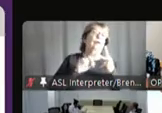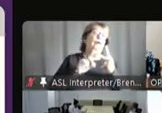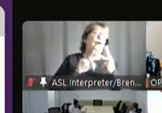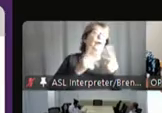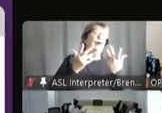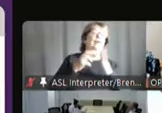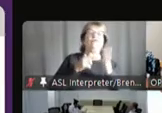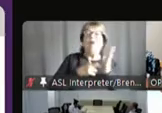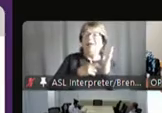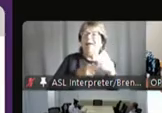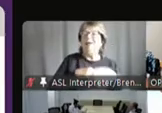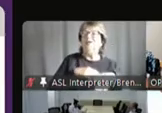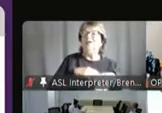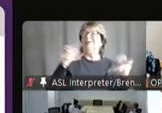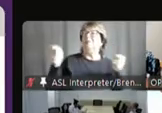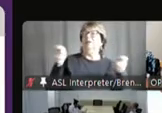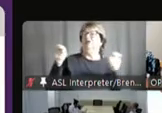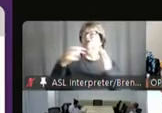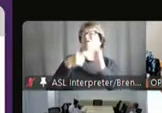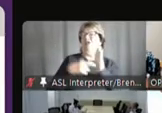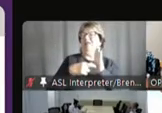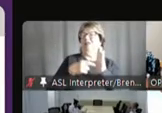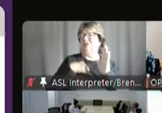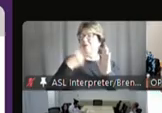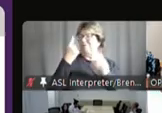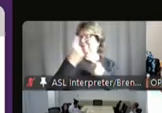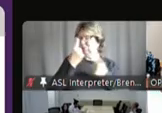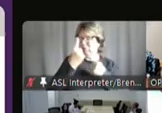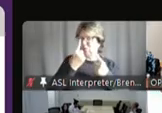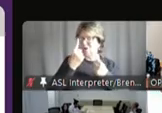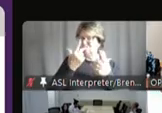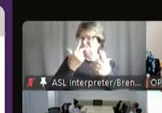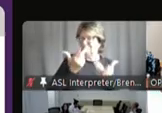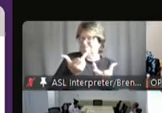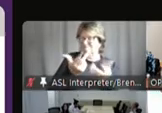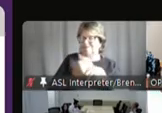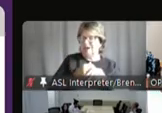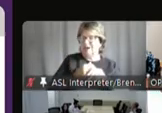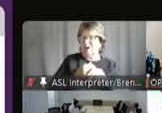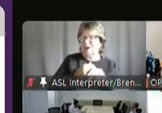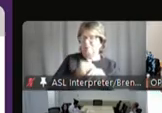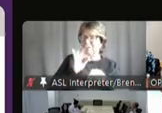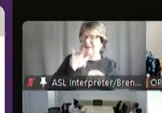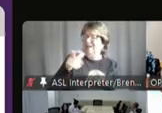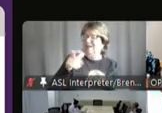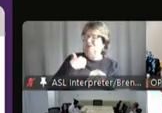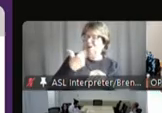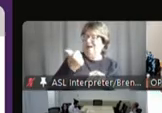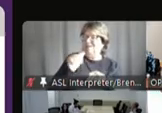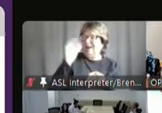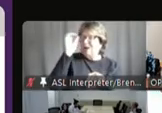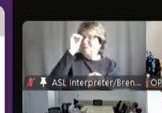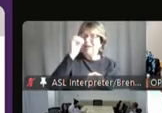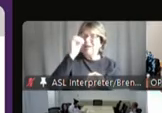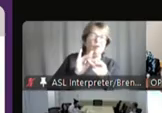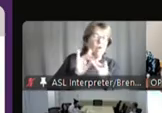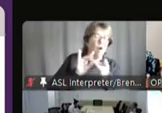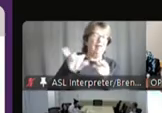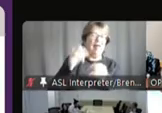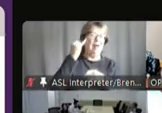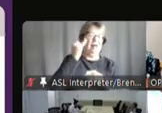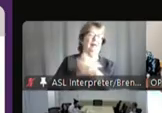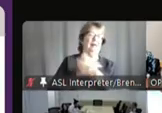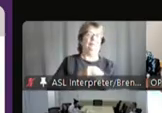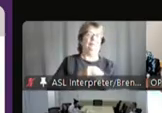regulation, administrative regulation. I'm wondering what you if you have any opinion or comment on that idea.